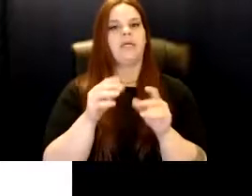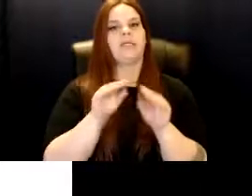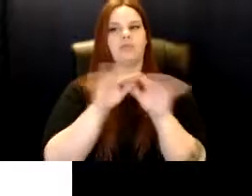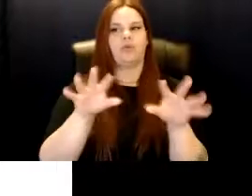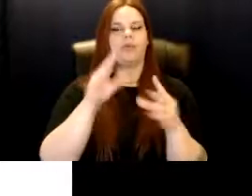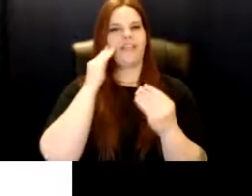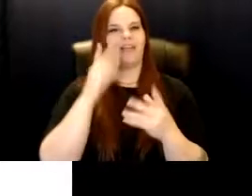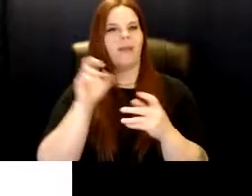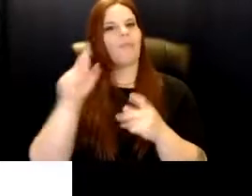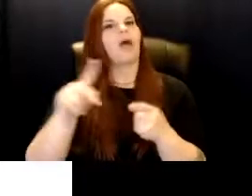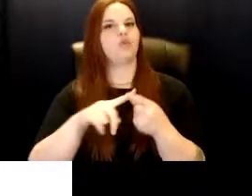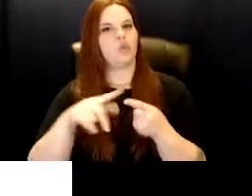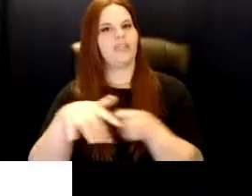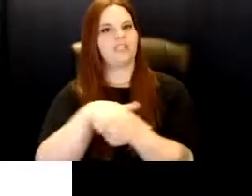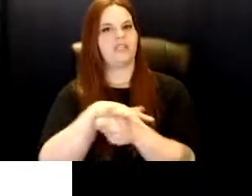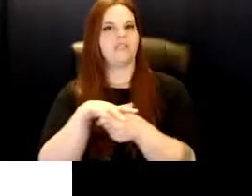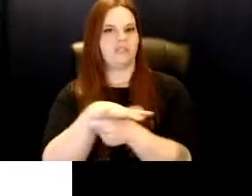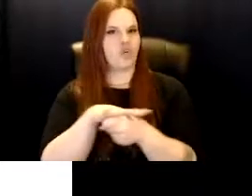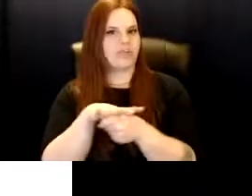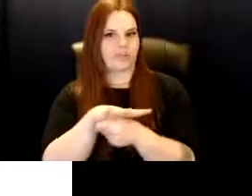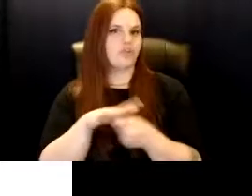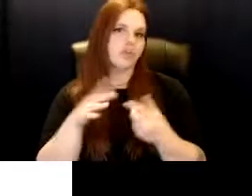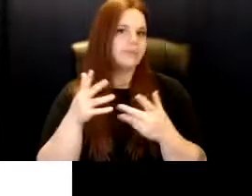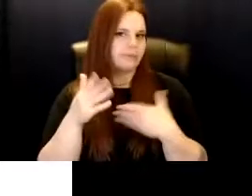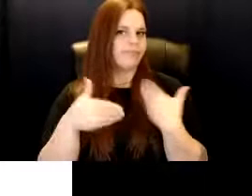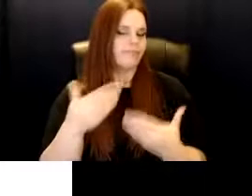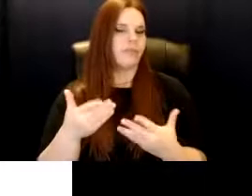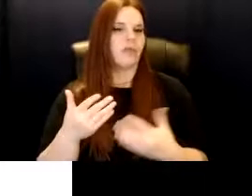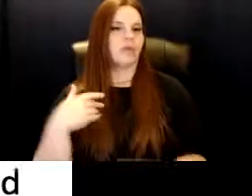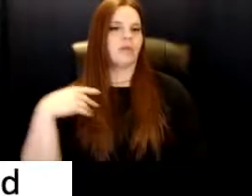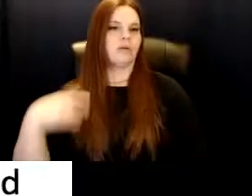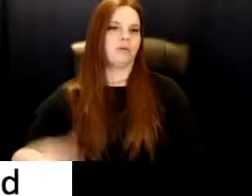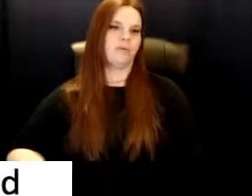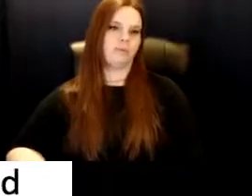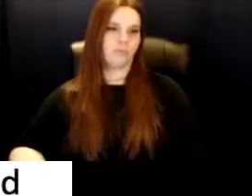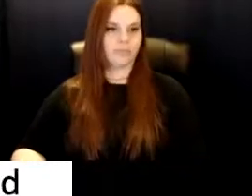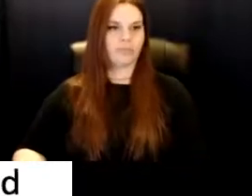these jurisdictions is underway. Next slide, please.